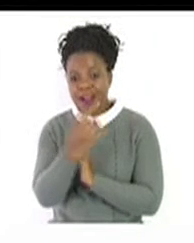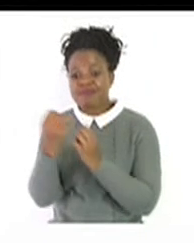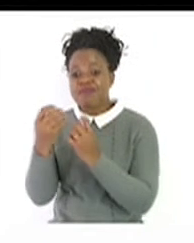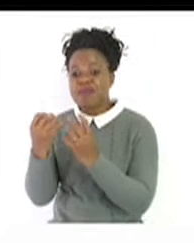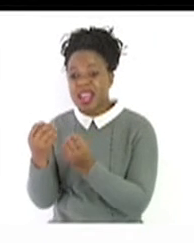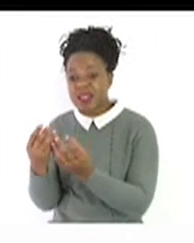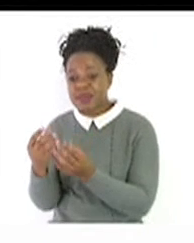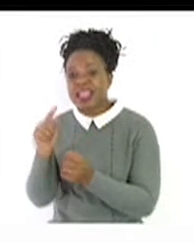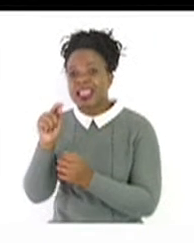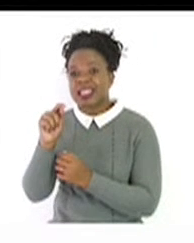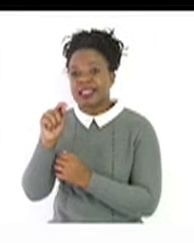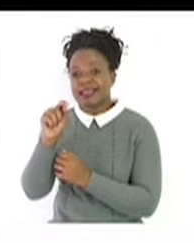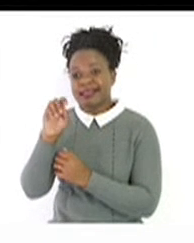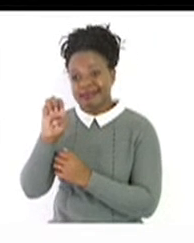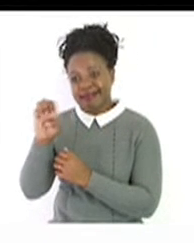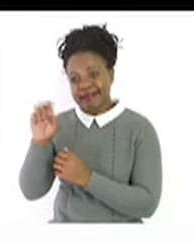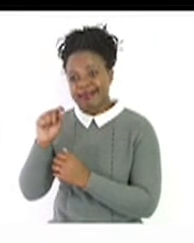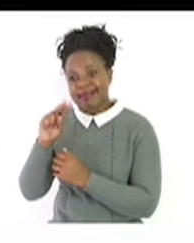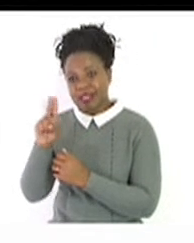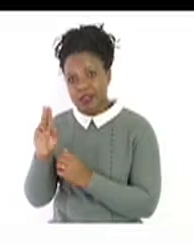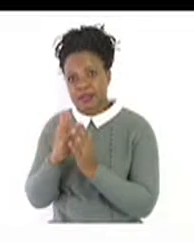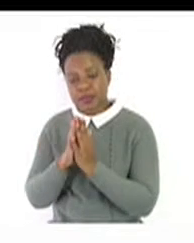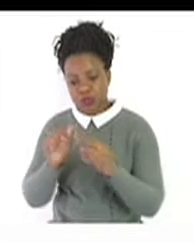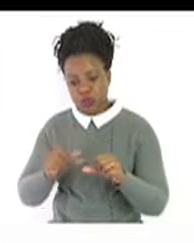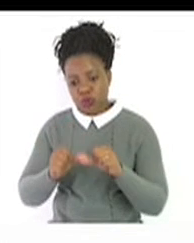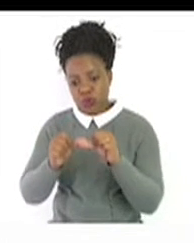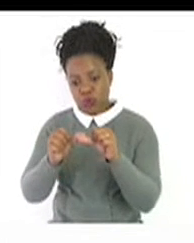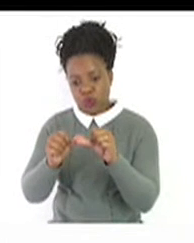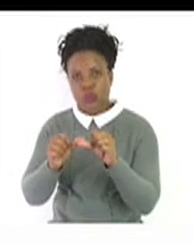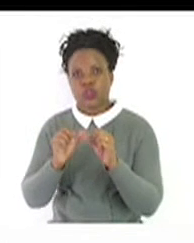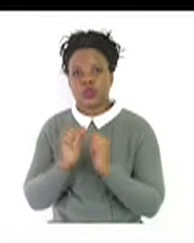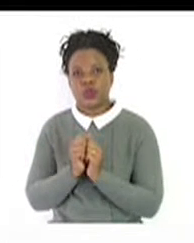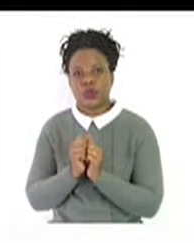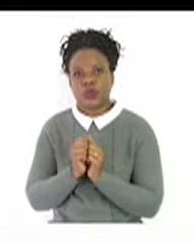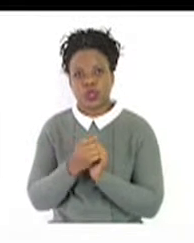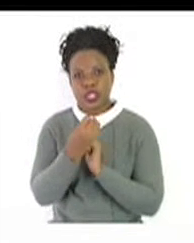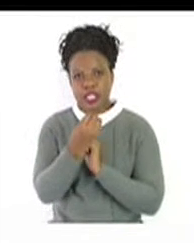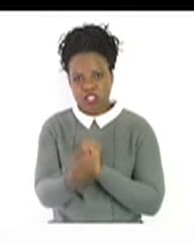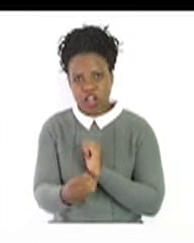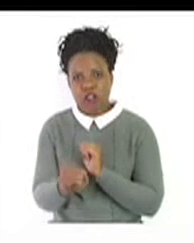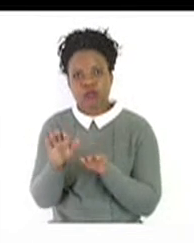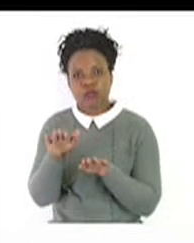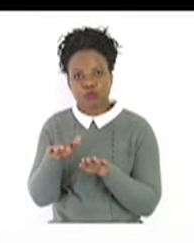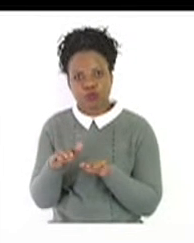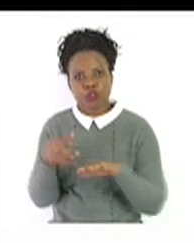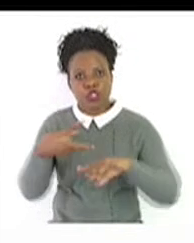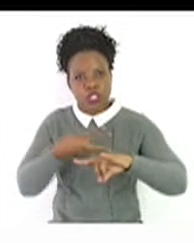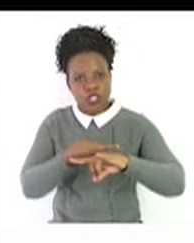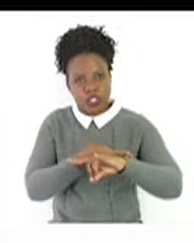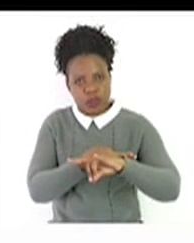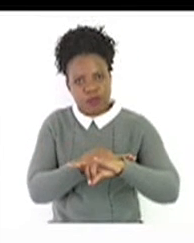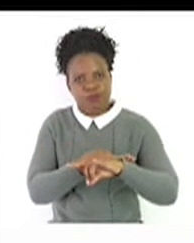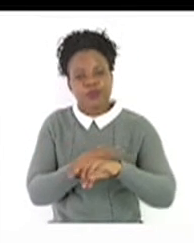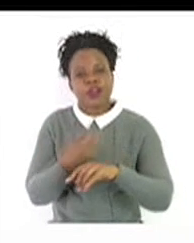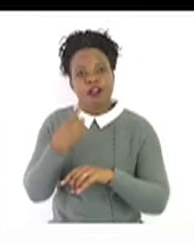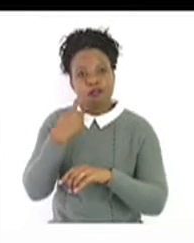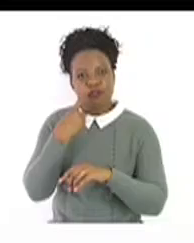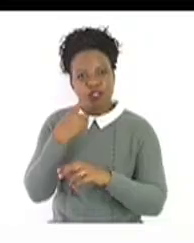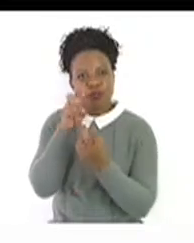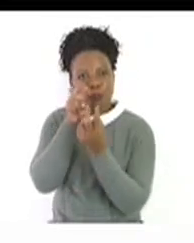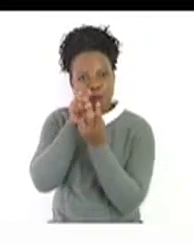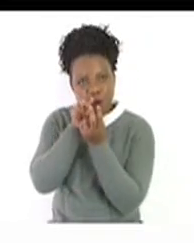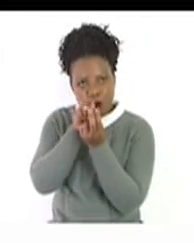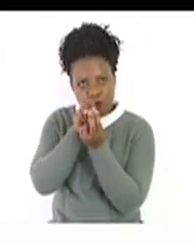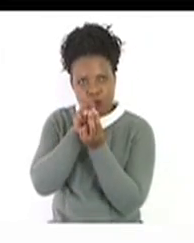So fill in for child, foot, sheep, fish,